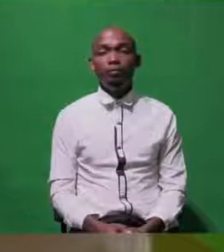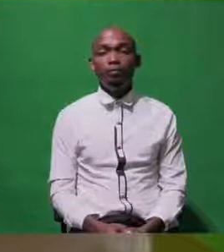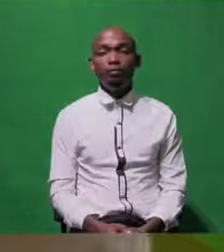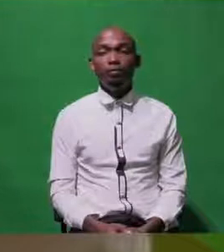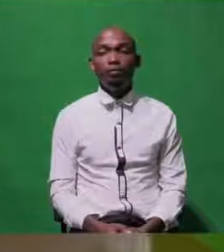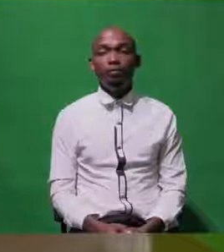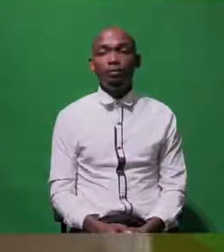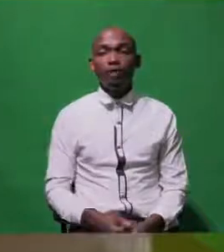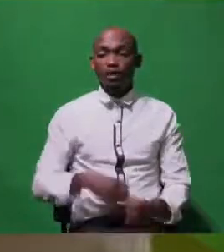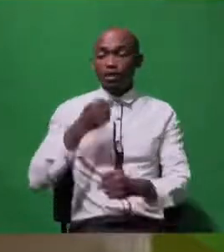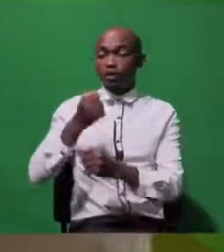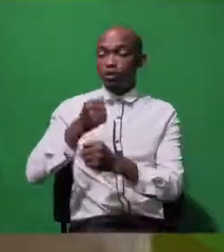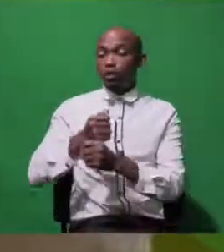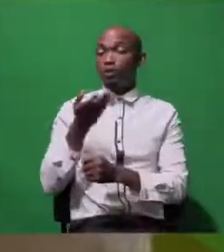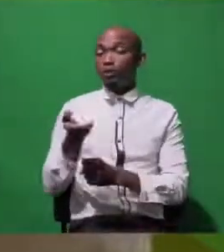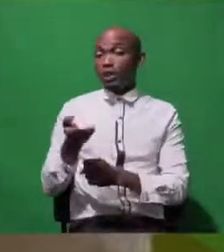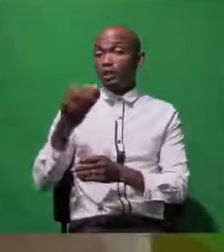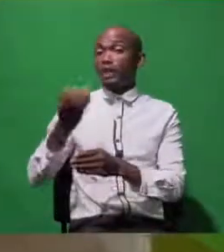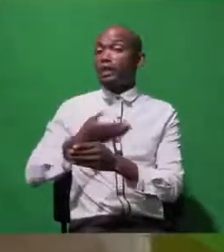Do this exercise.